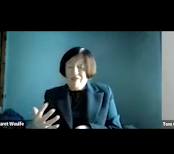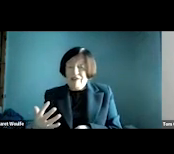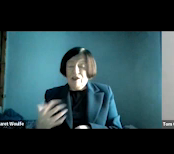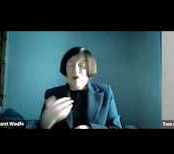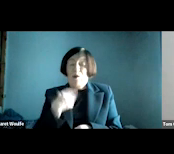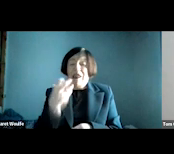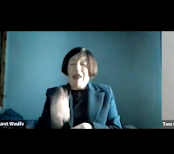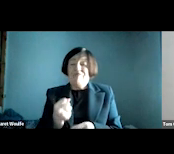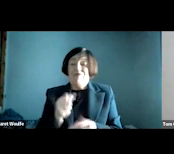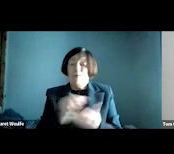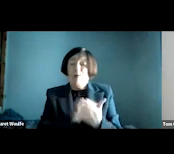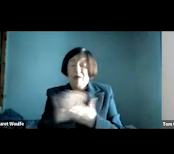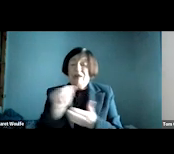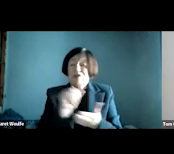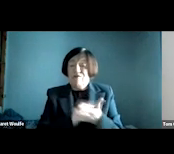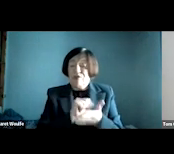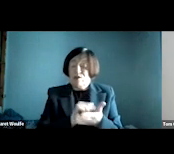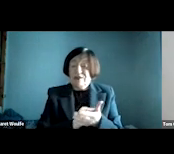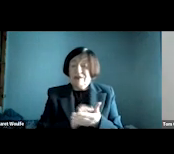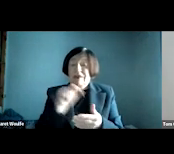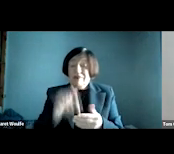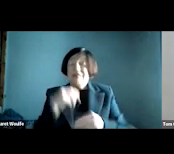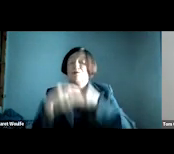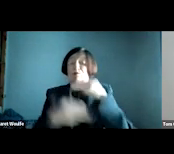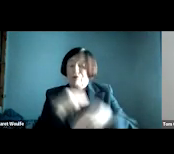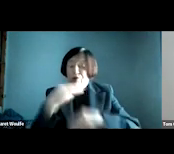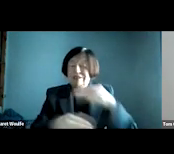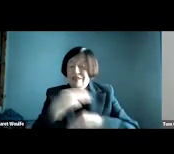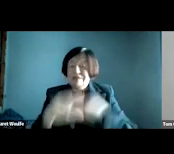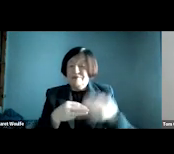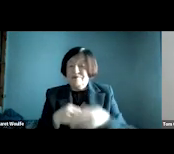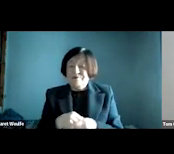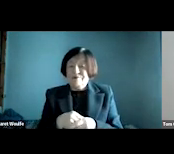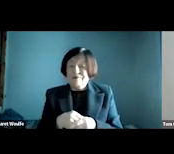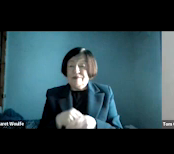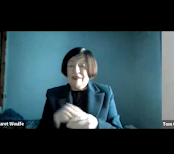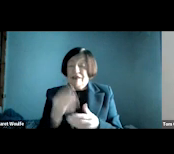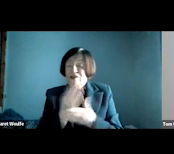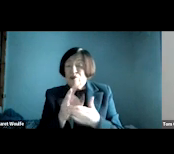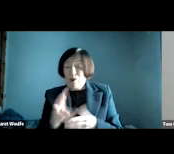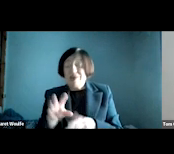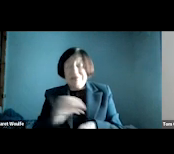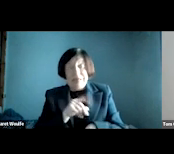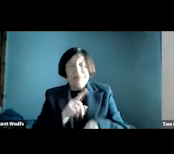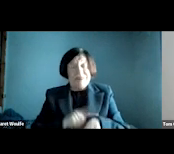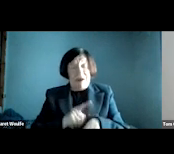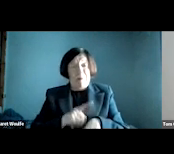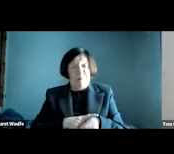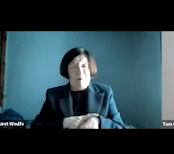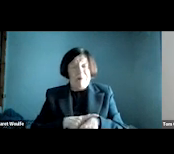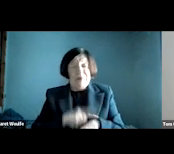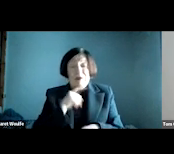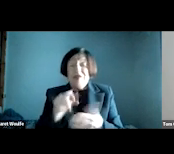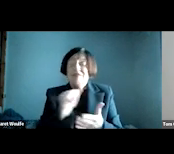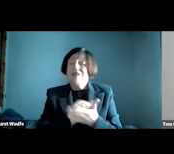we'll have publication of the document. So that's the process. It's in some ways it takes a bit of time, but a